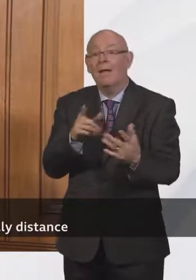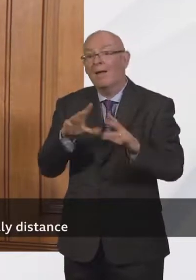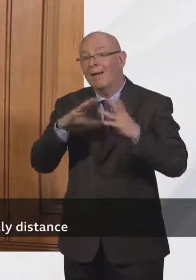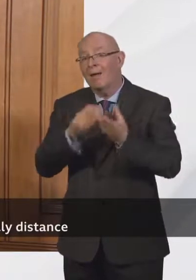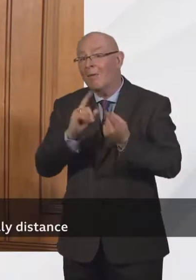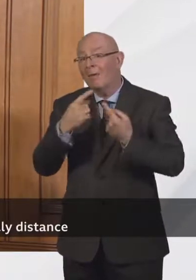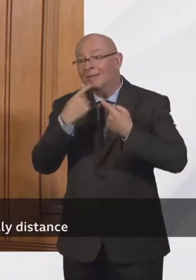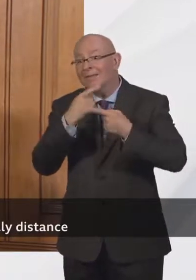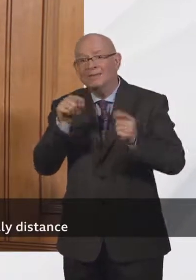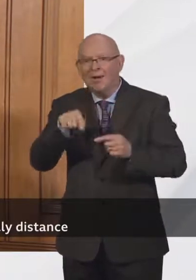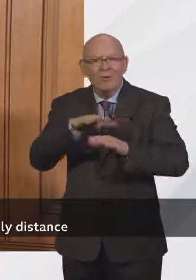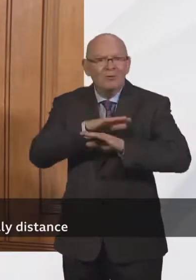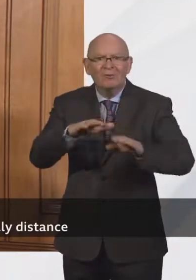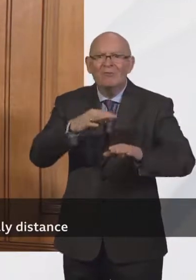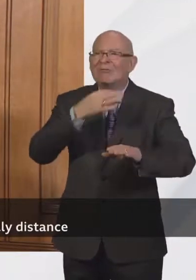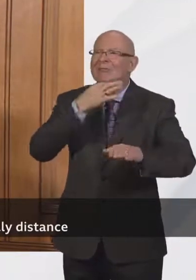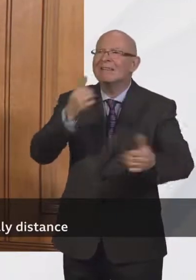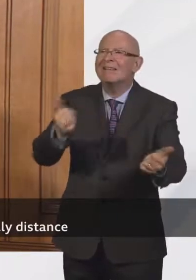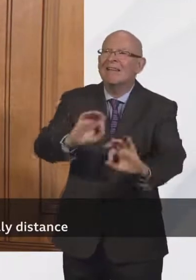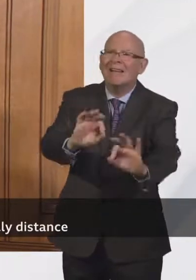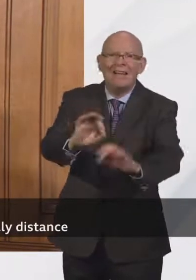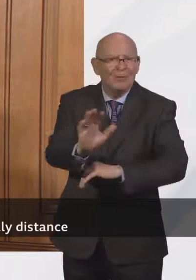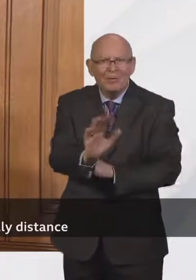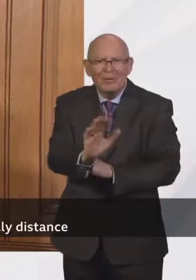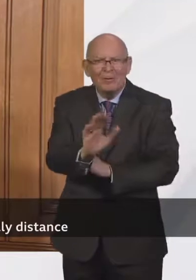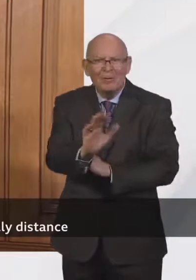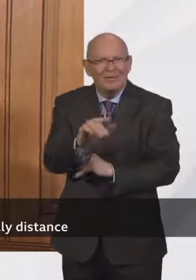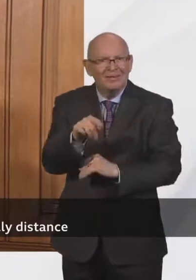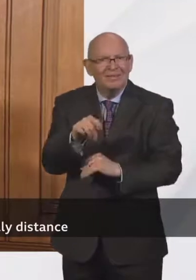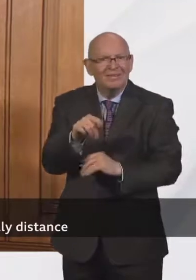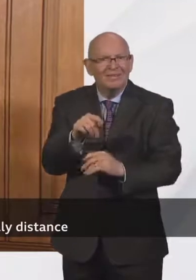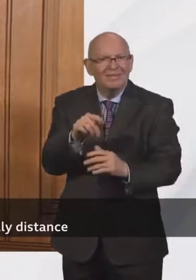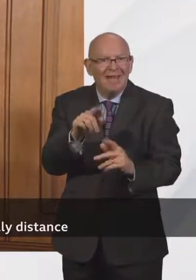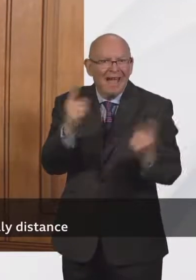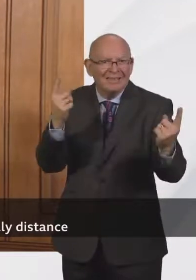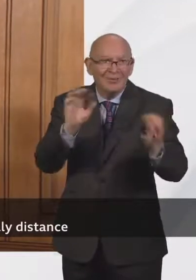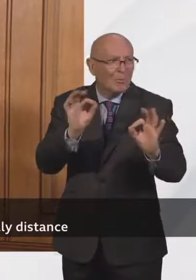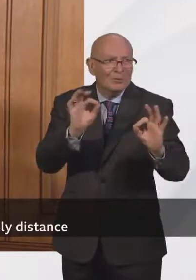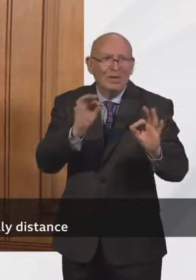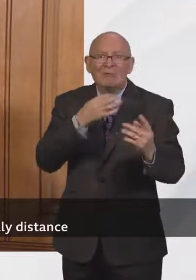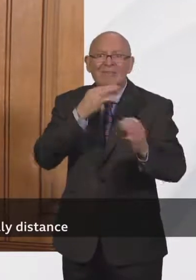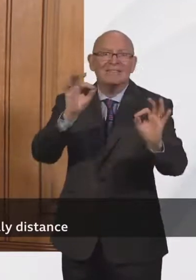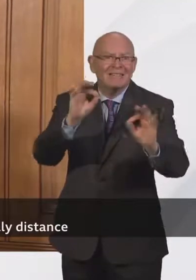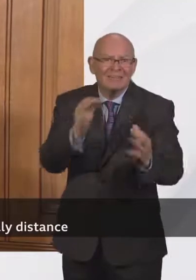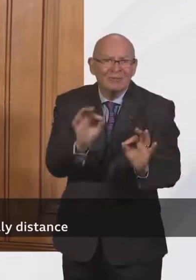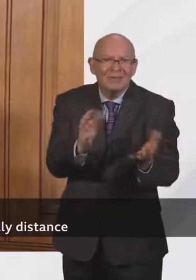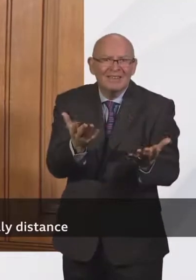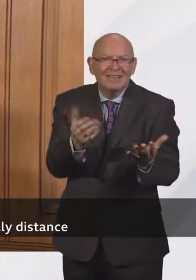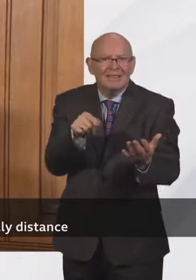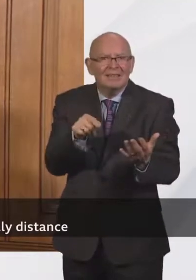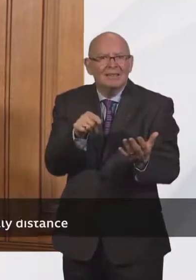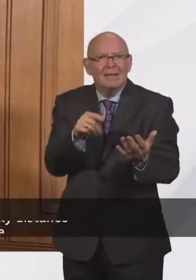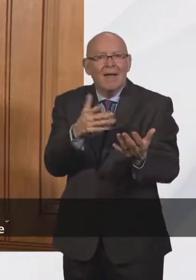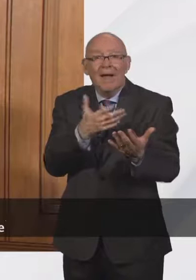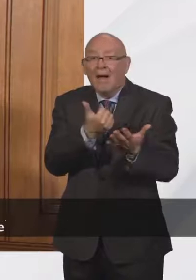to reverse things as they need to be. So in terms of, is this package one that is reasonable and one that actually